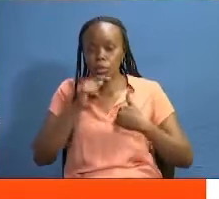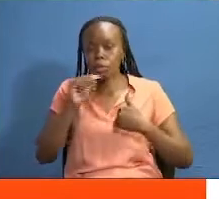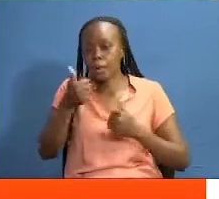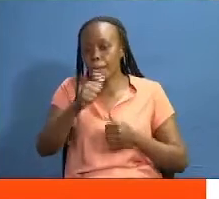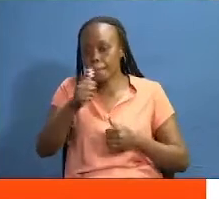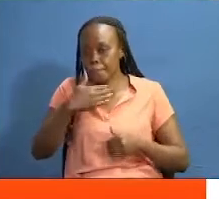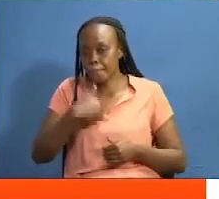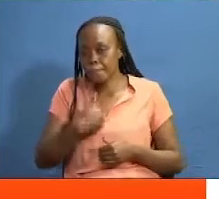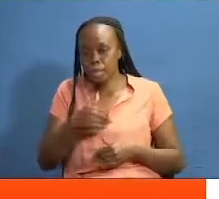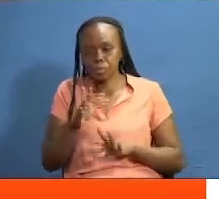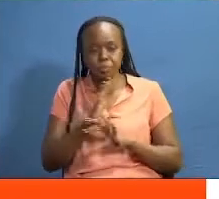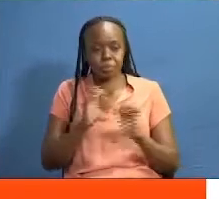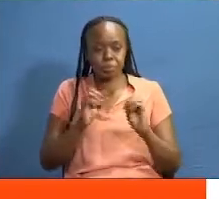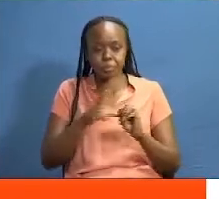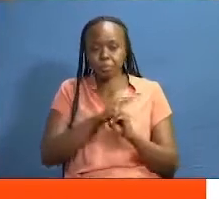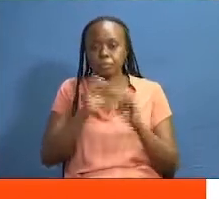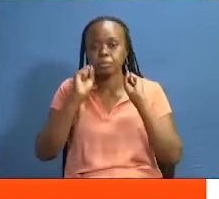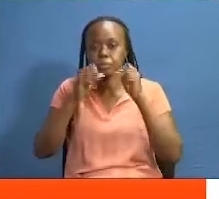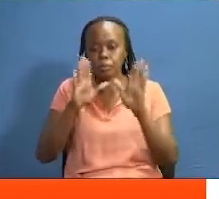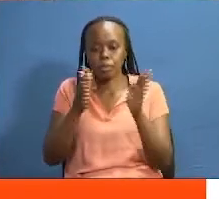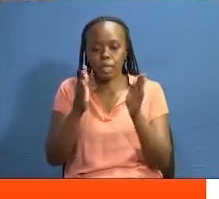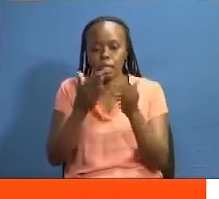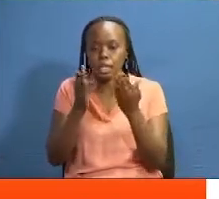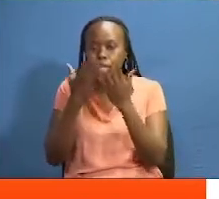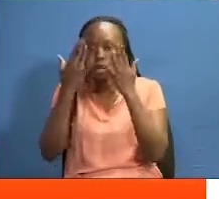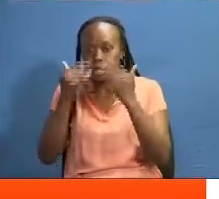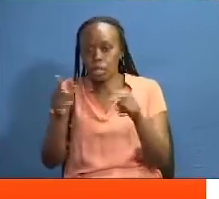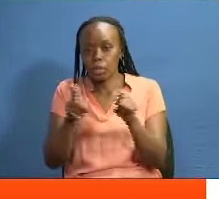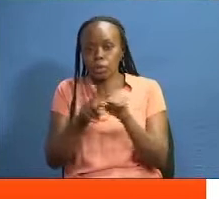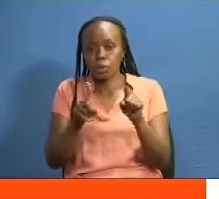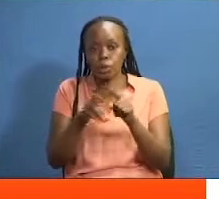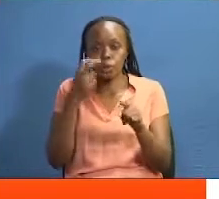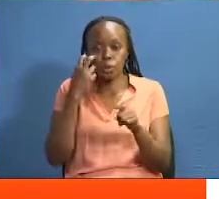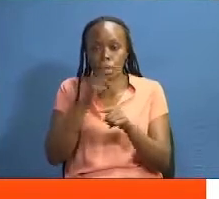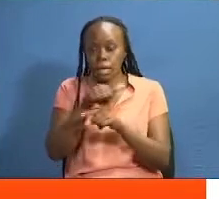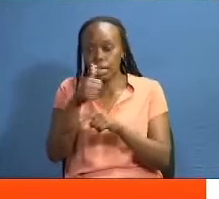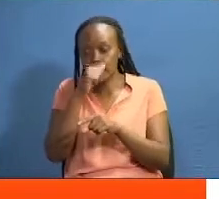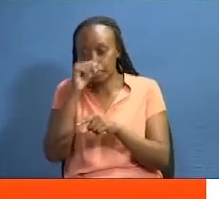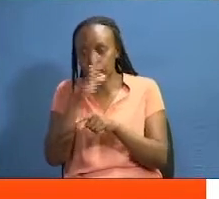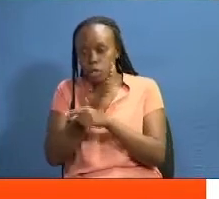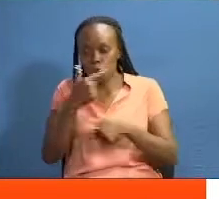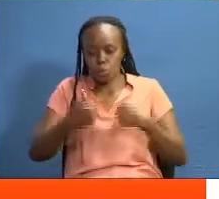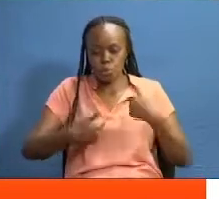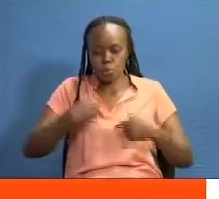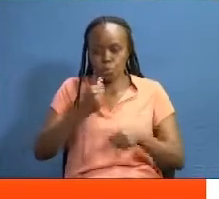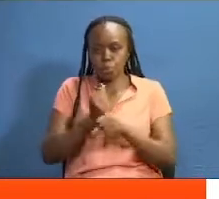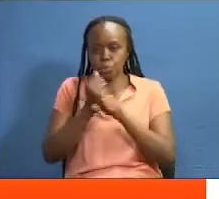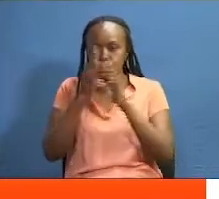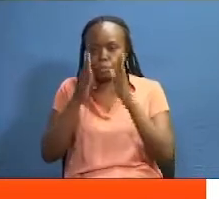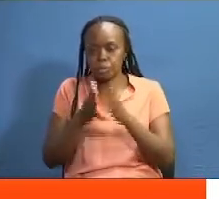yet achieved that. All right. And they are supposed to encourage now youth to also to look at the other side of self-employment. Right. Yes.